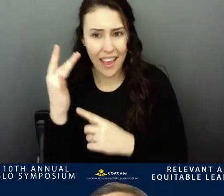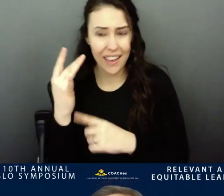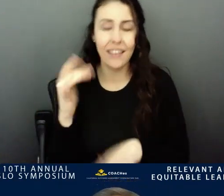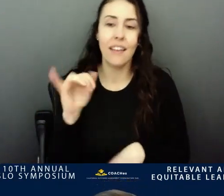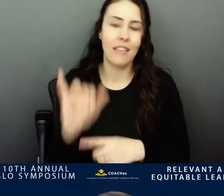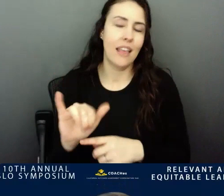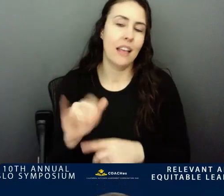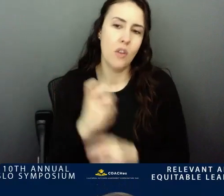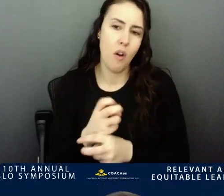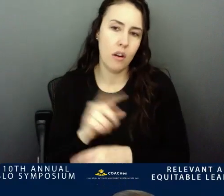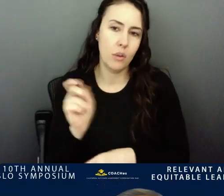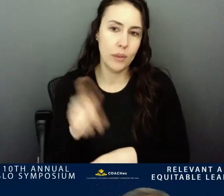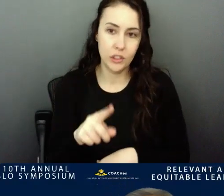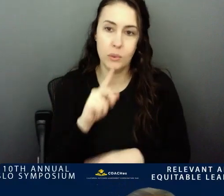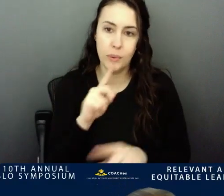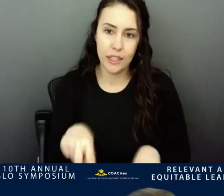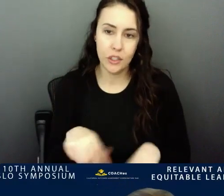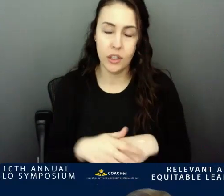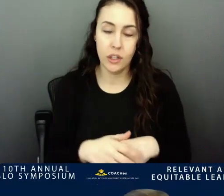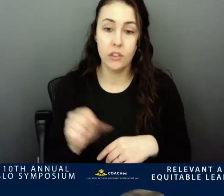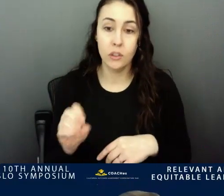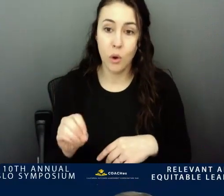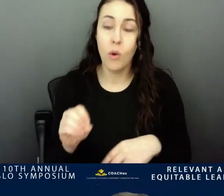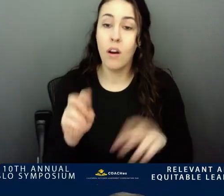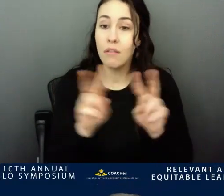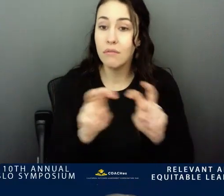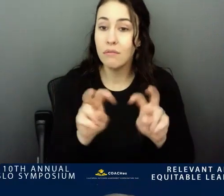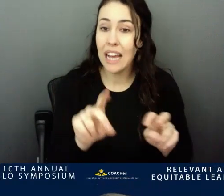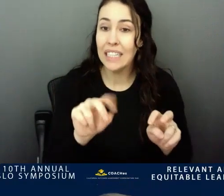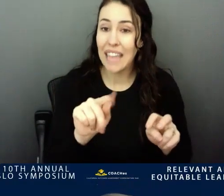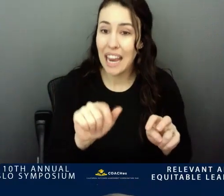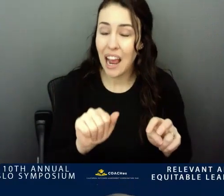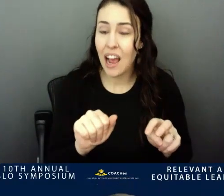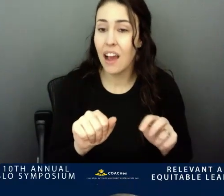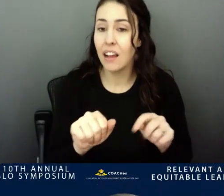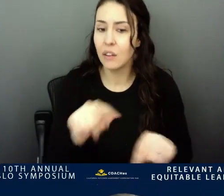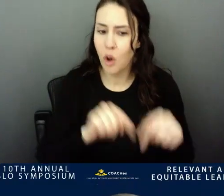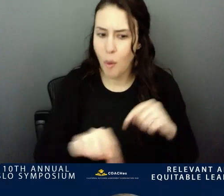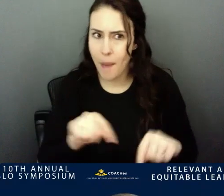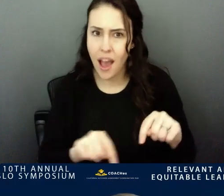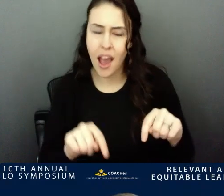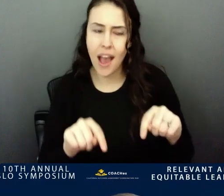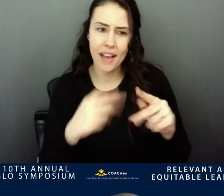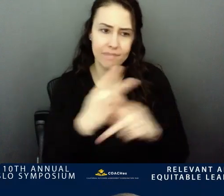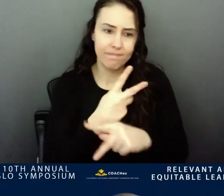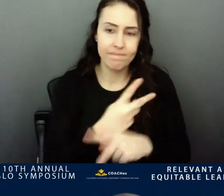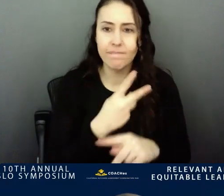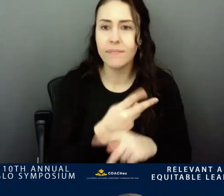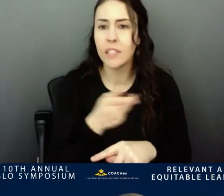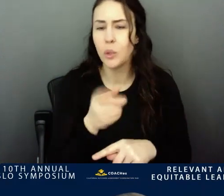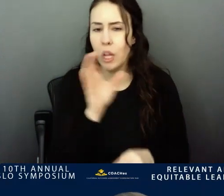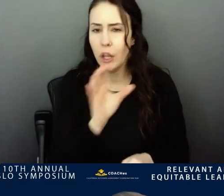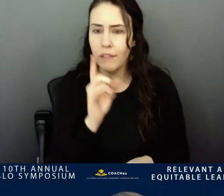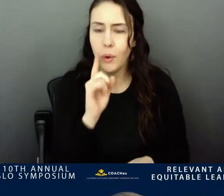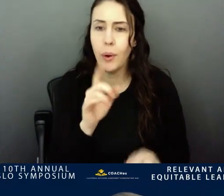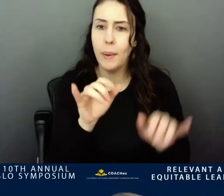And so the assessment data, when you go back and you look at that and you're teasing out and you're looking at, you know, patterns of whether or not students